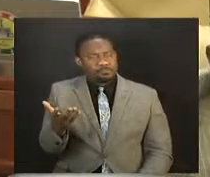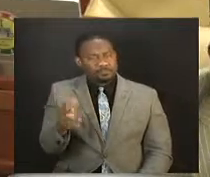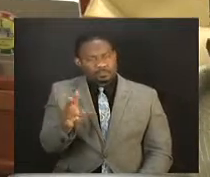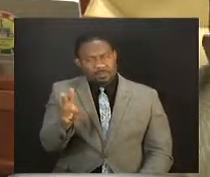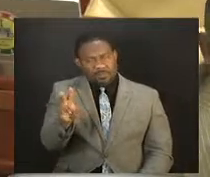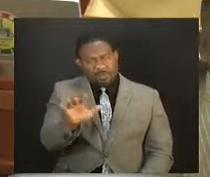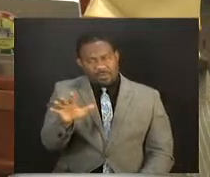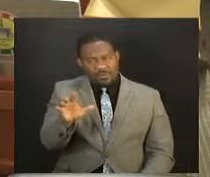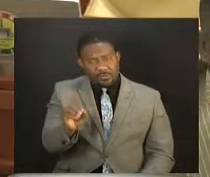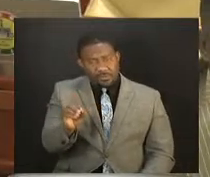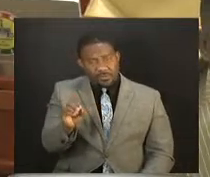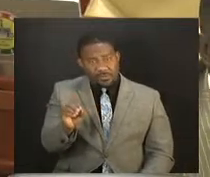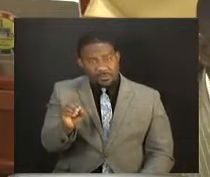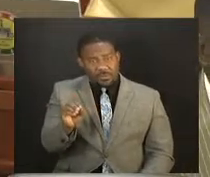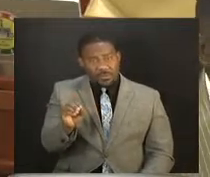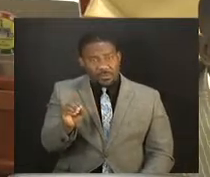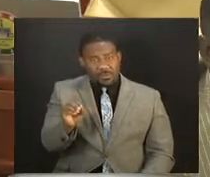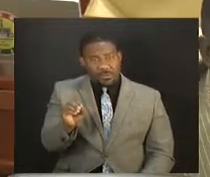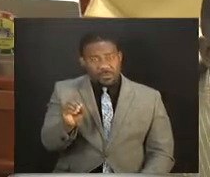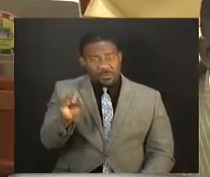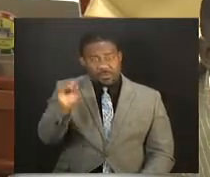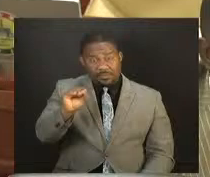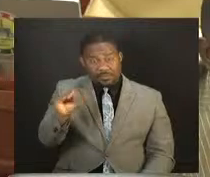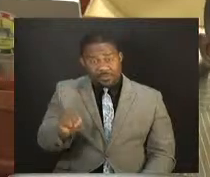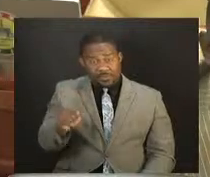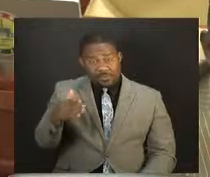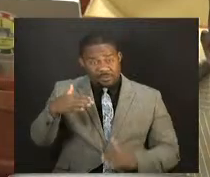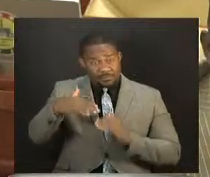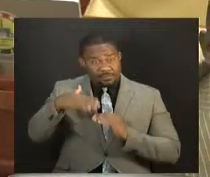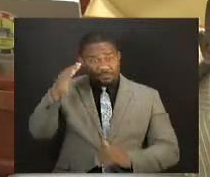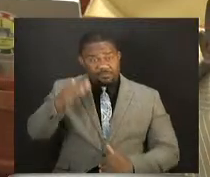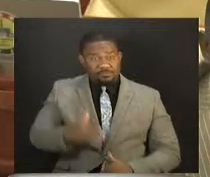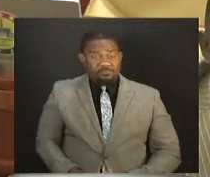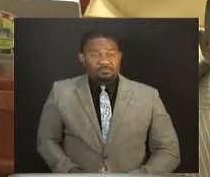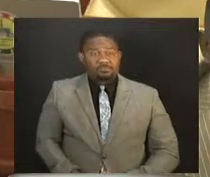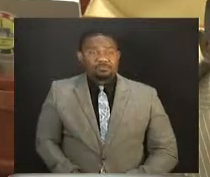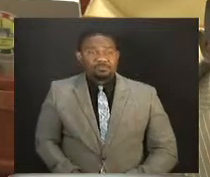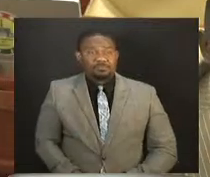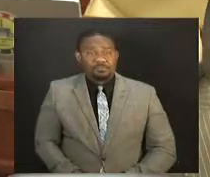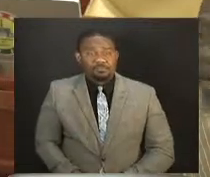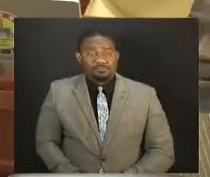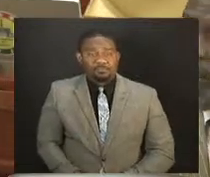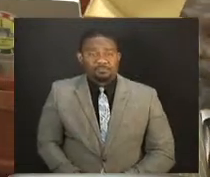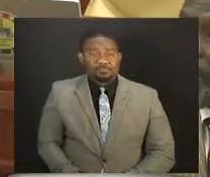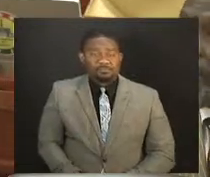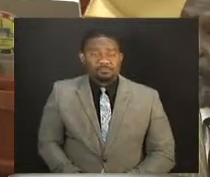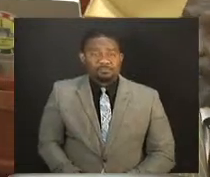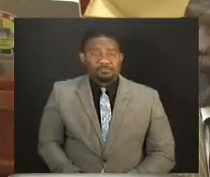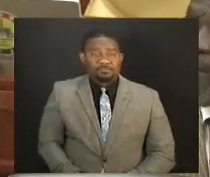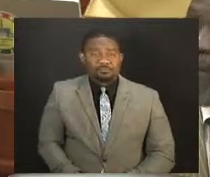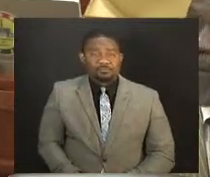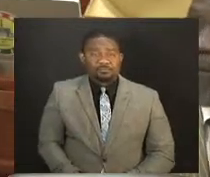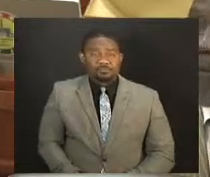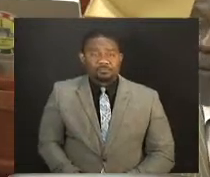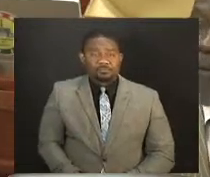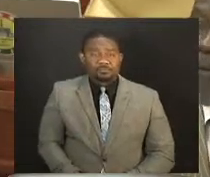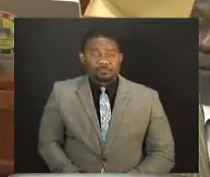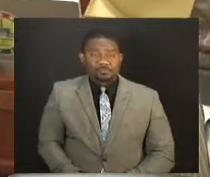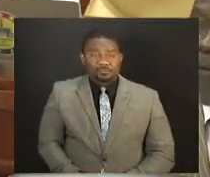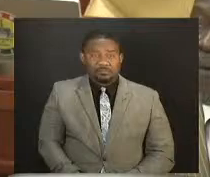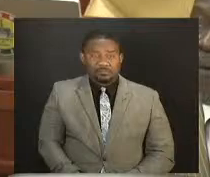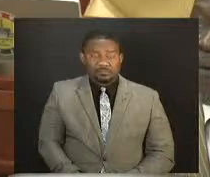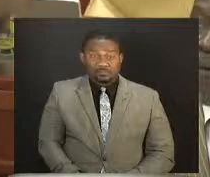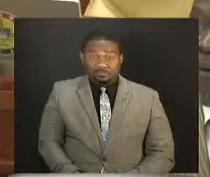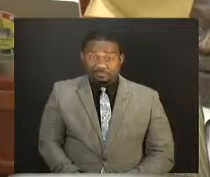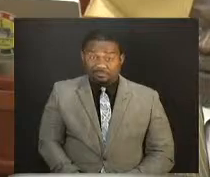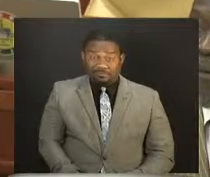250% above your estimates. My question is, Was it that the Bank of Ghana was living